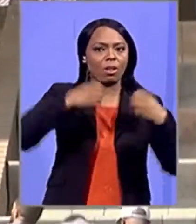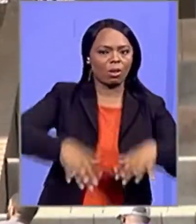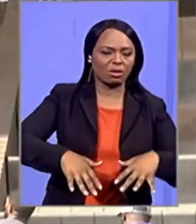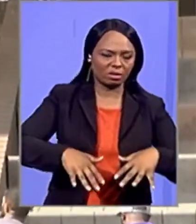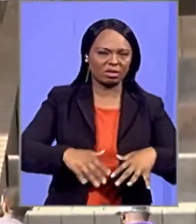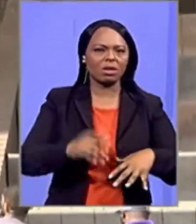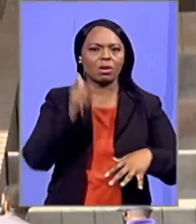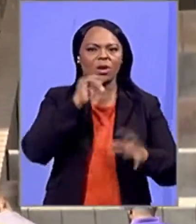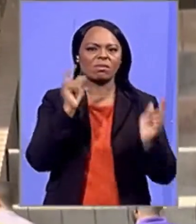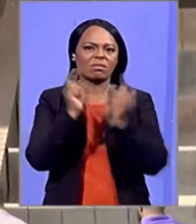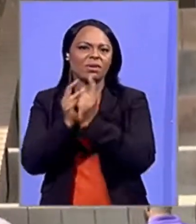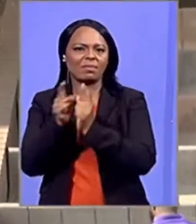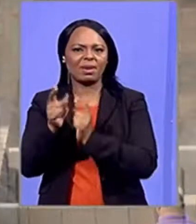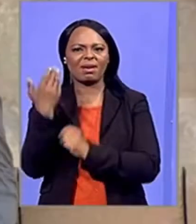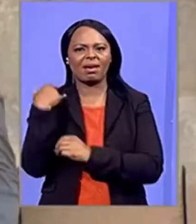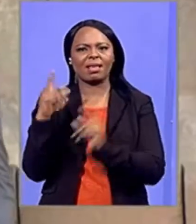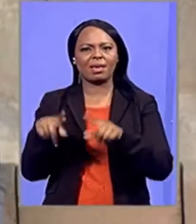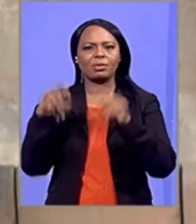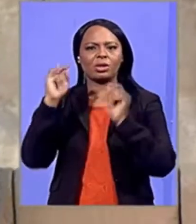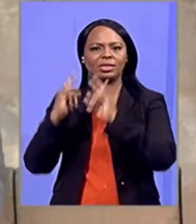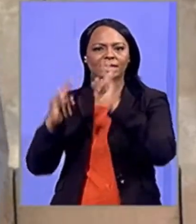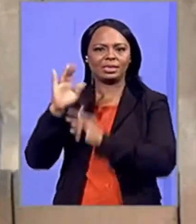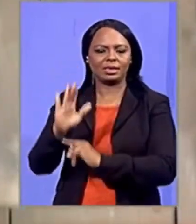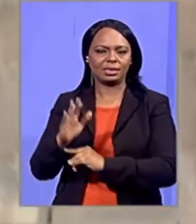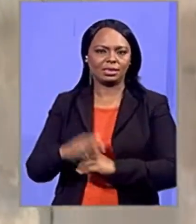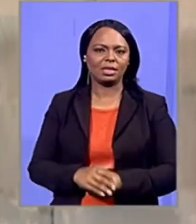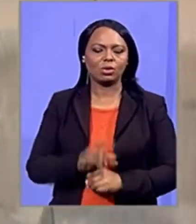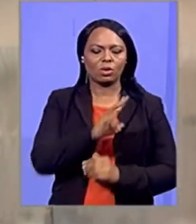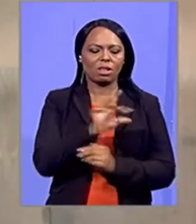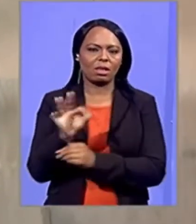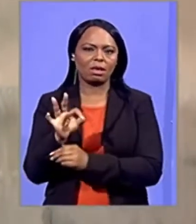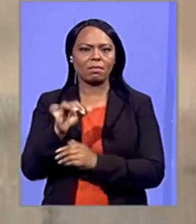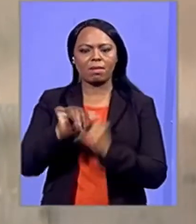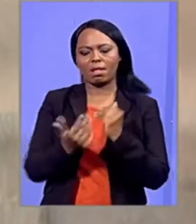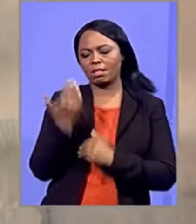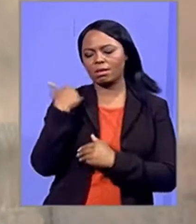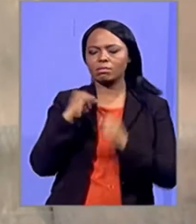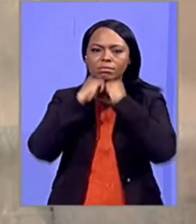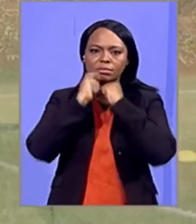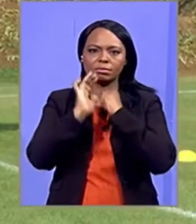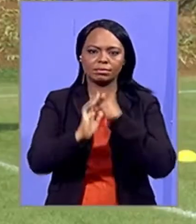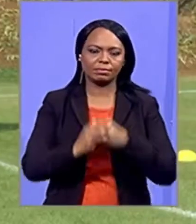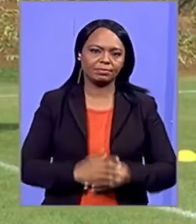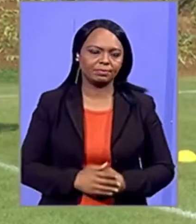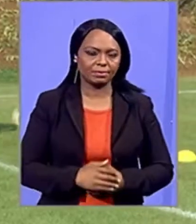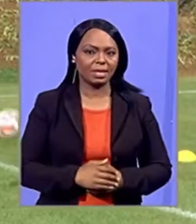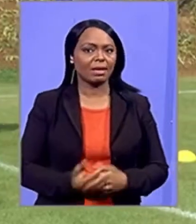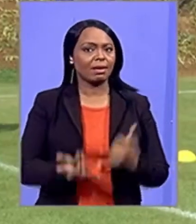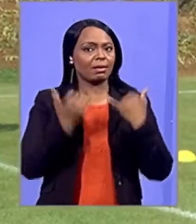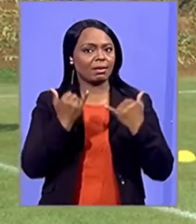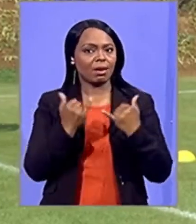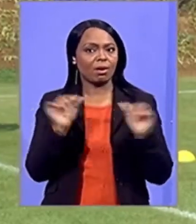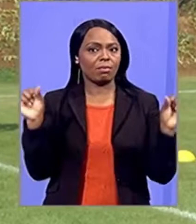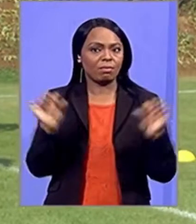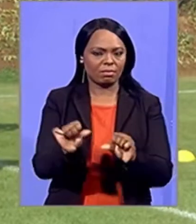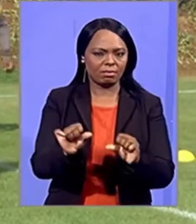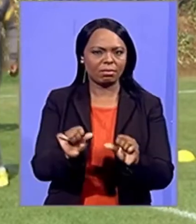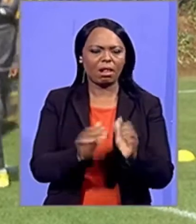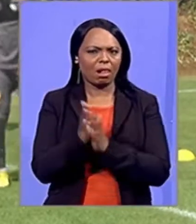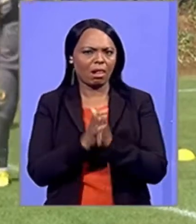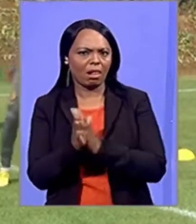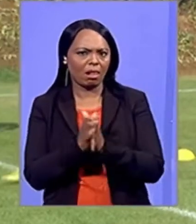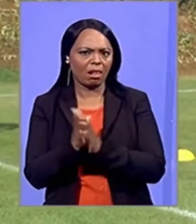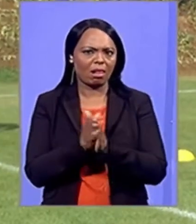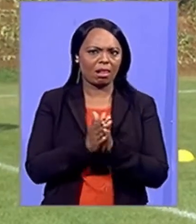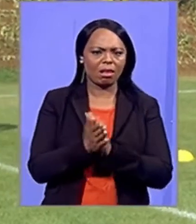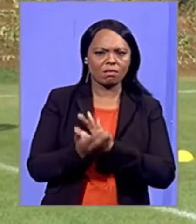lahlegelwa e be ile kgahlanong le Cape Town City ka di 23 tša kgwedi ya Agostose go ya ka dipoelo tša bona.